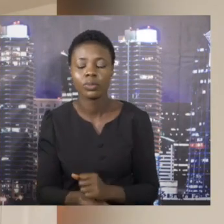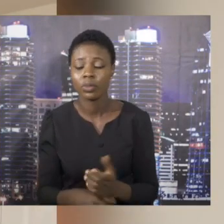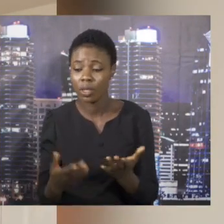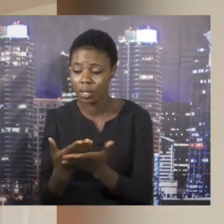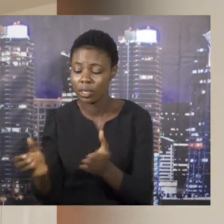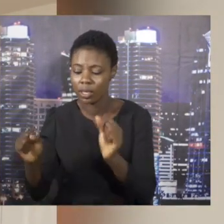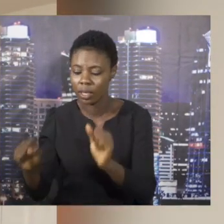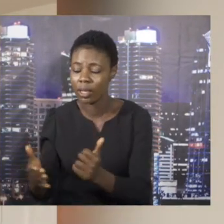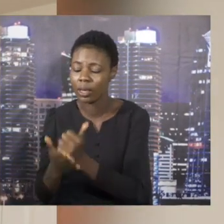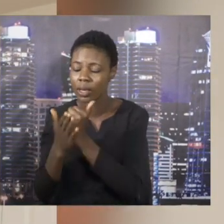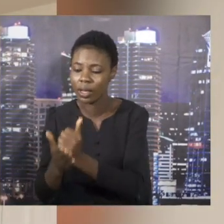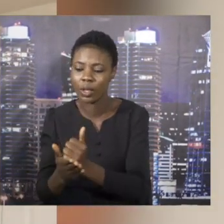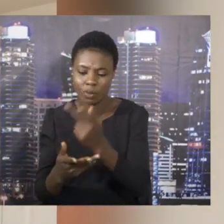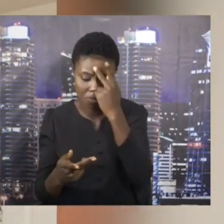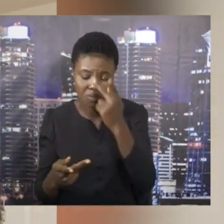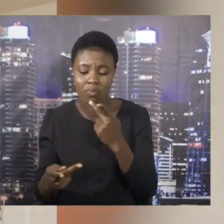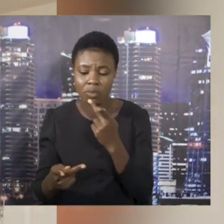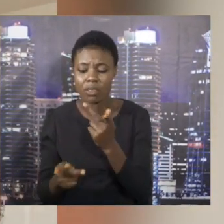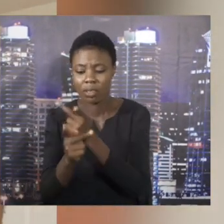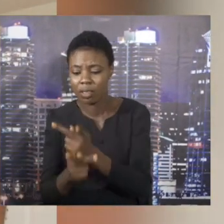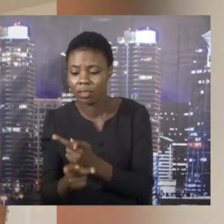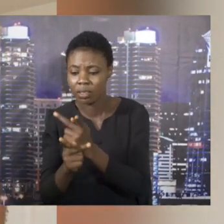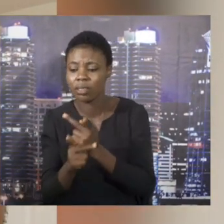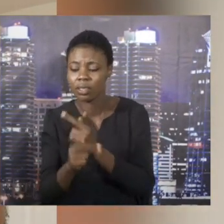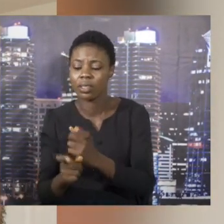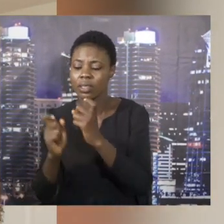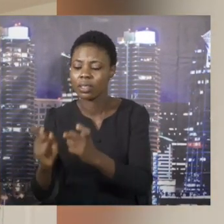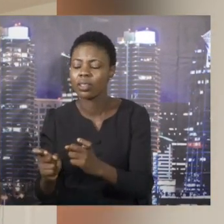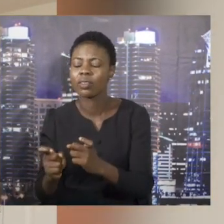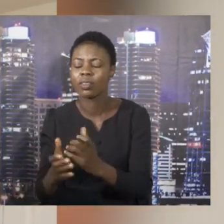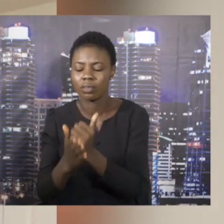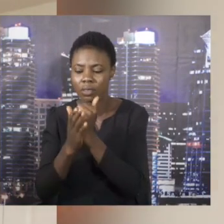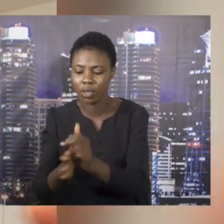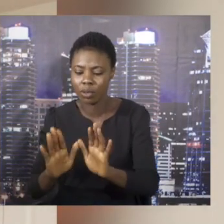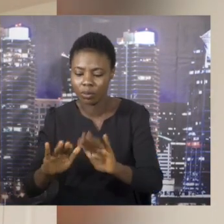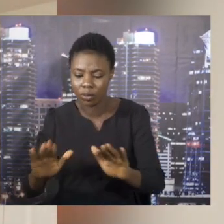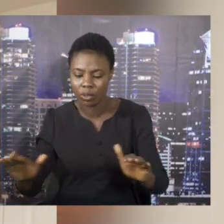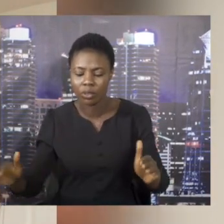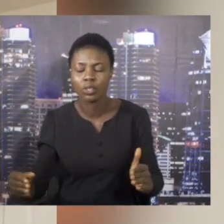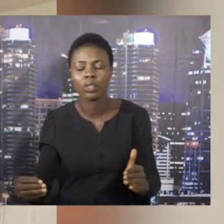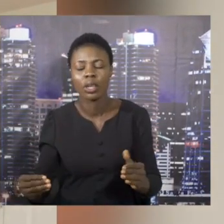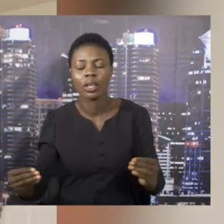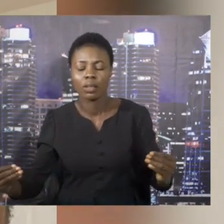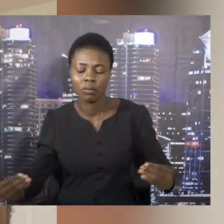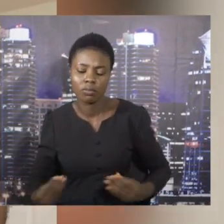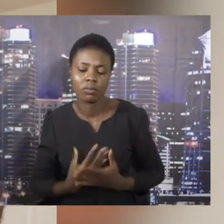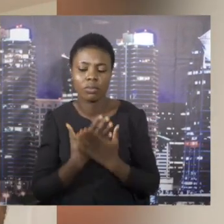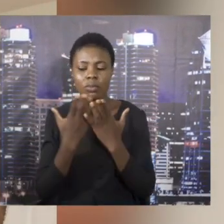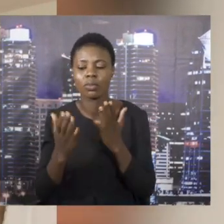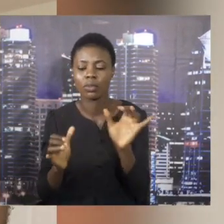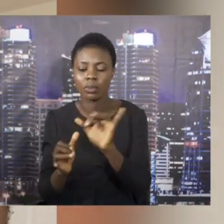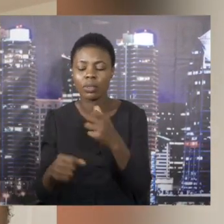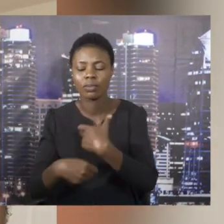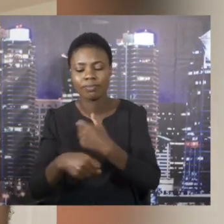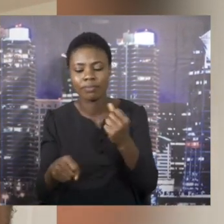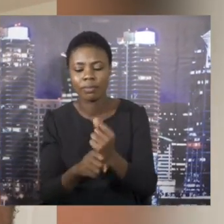caregivers or family members to be able to bond with the children at home, to be able to co-create and synergize and